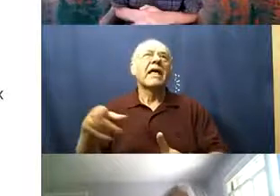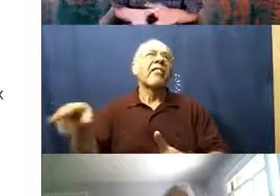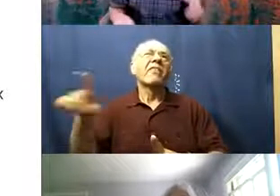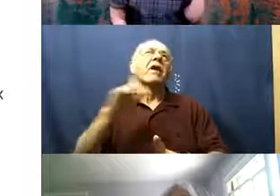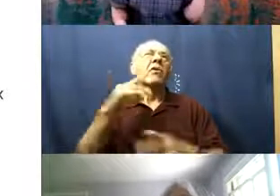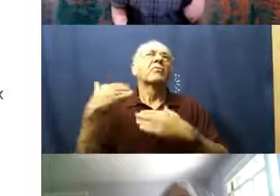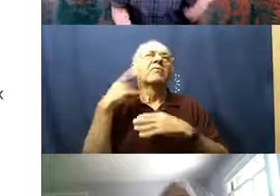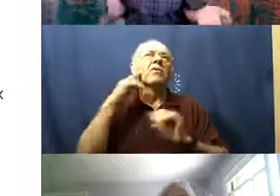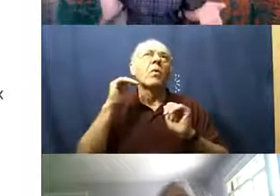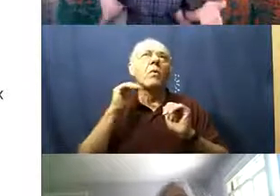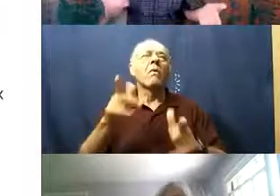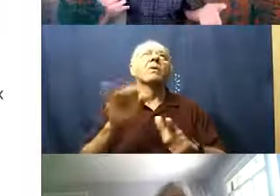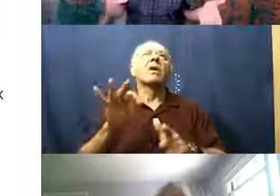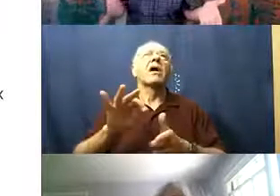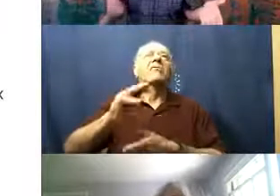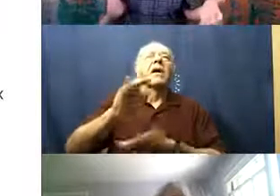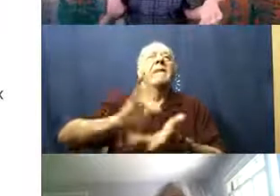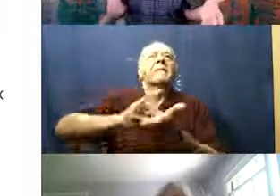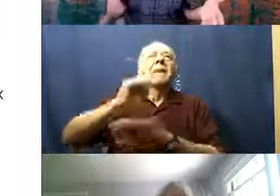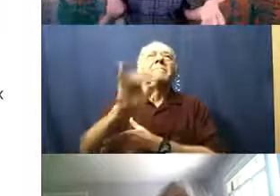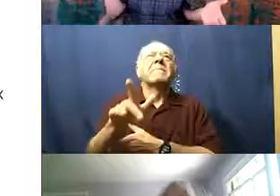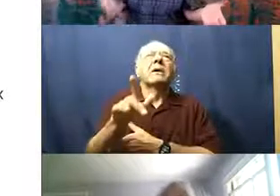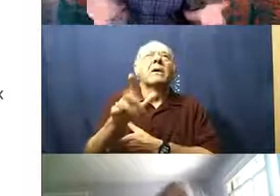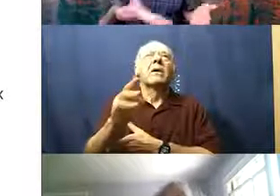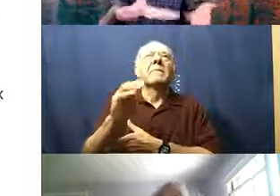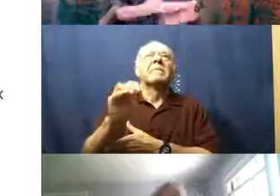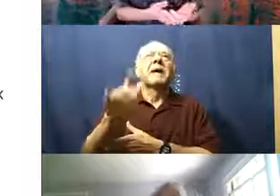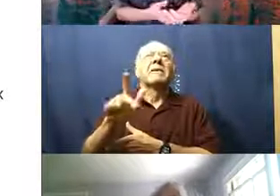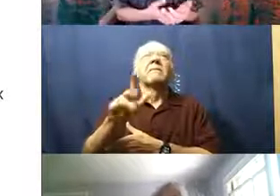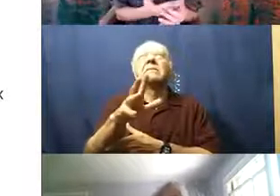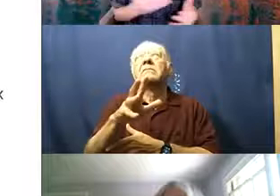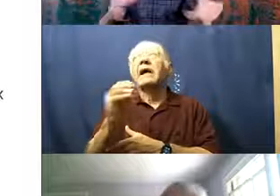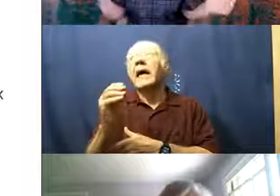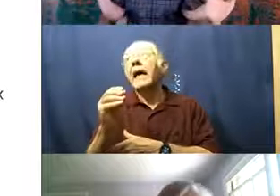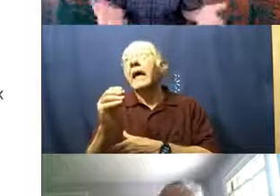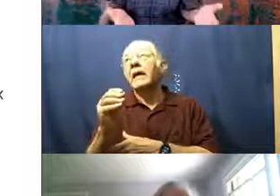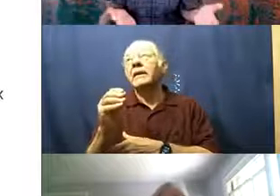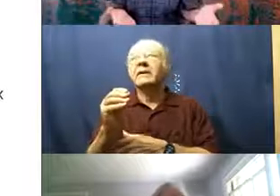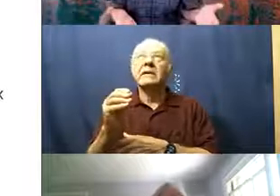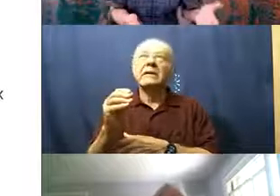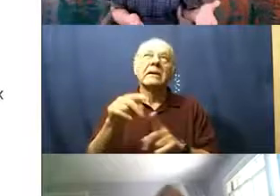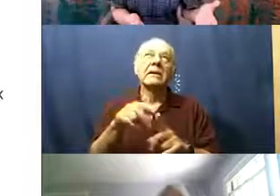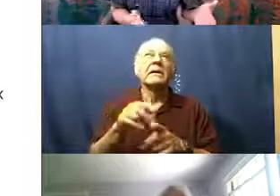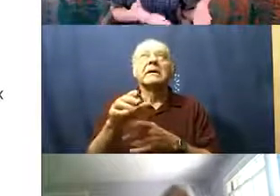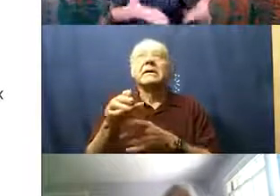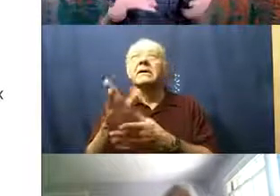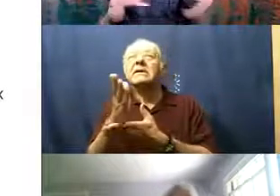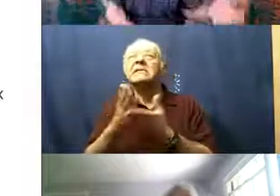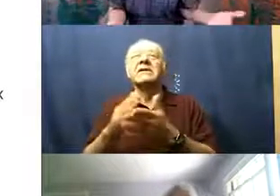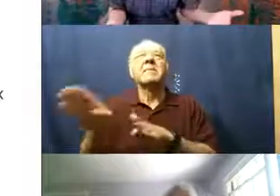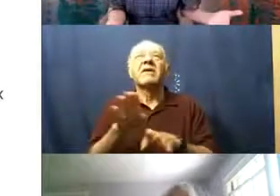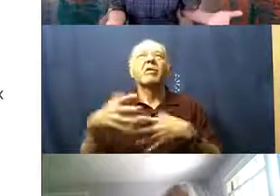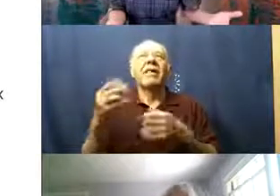responsible for all of the medical and to the extent that we've carved in behavioral